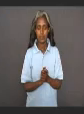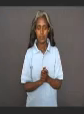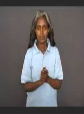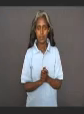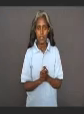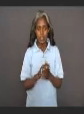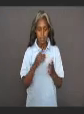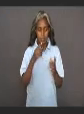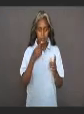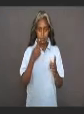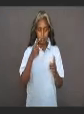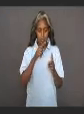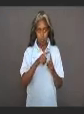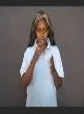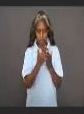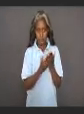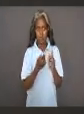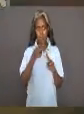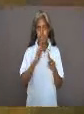Let's get back to our lesson.